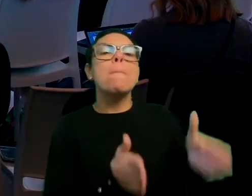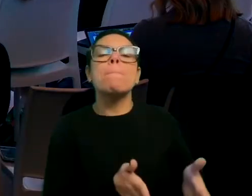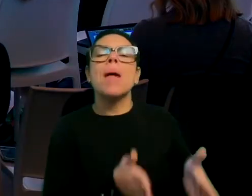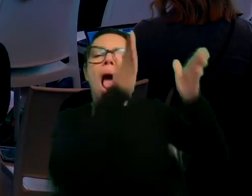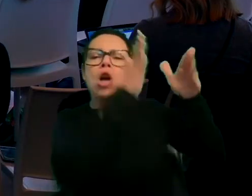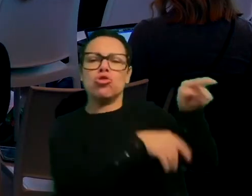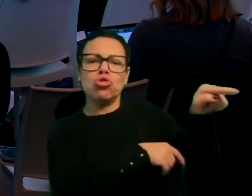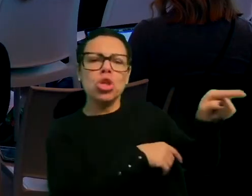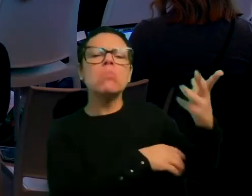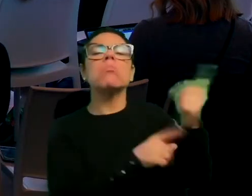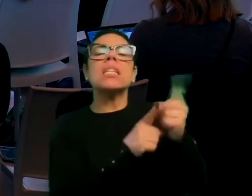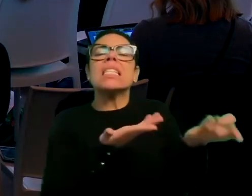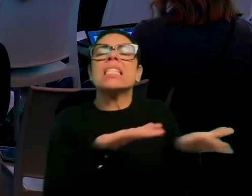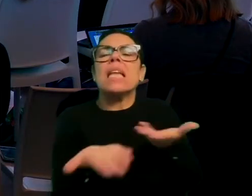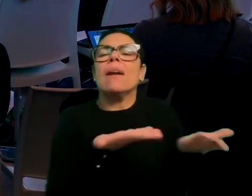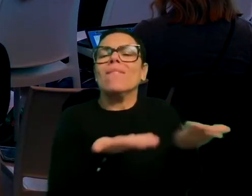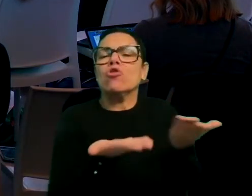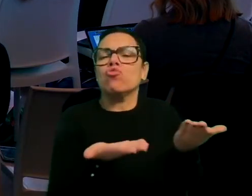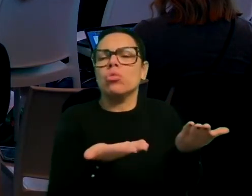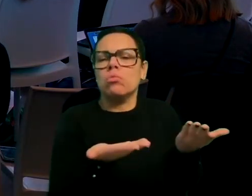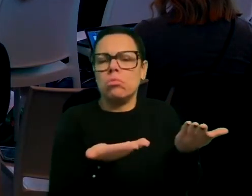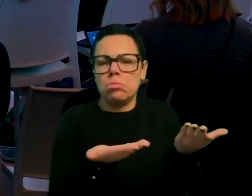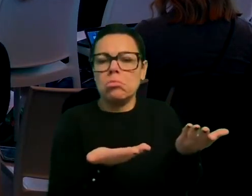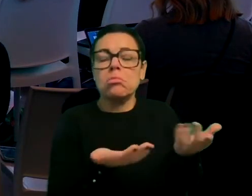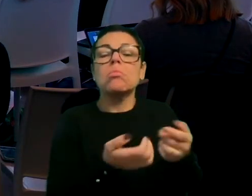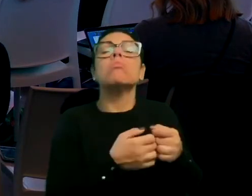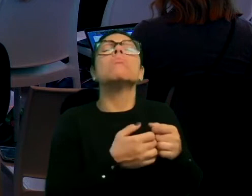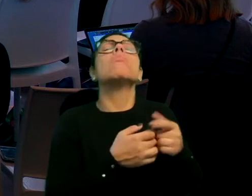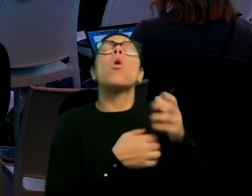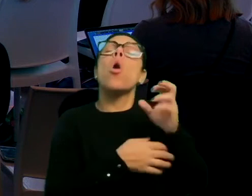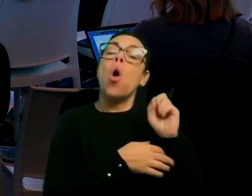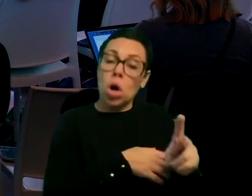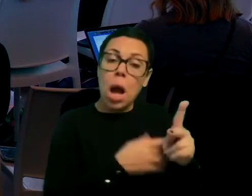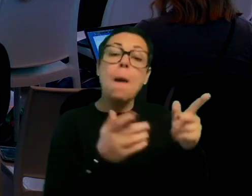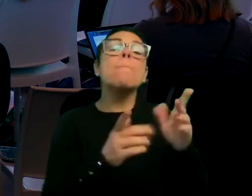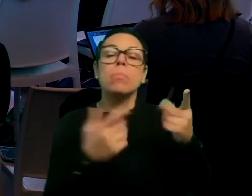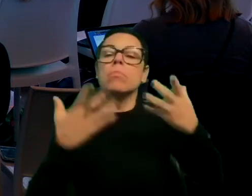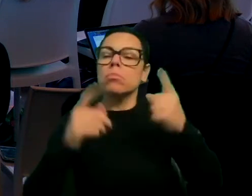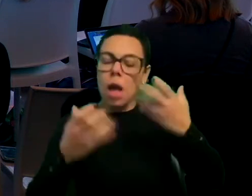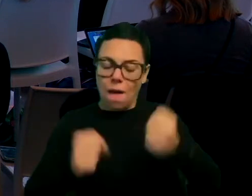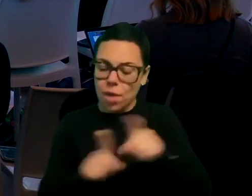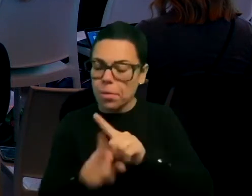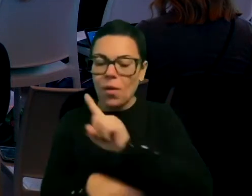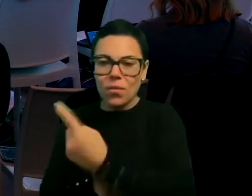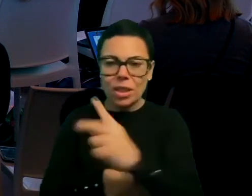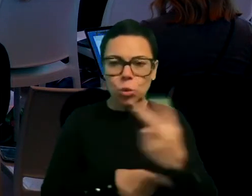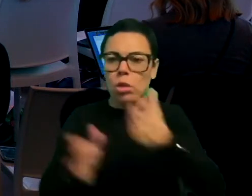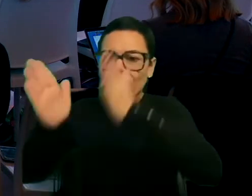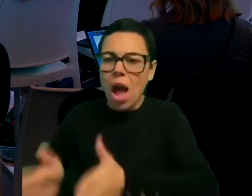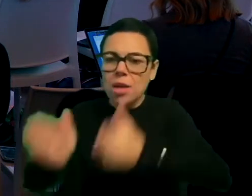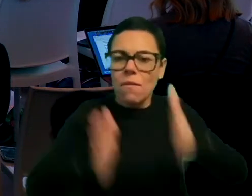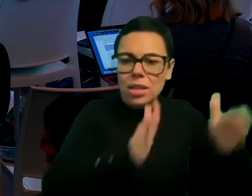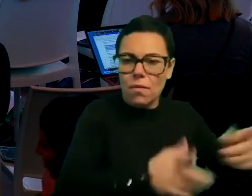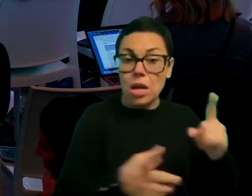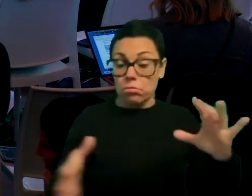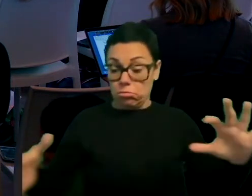is very simple. It's one step, and it's better or worse. But the gender aspects, I already have difficulties imagining how